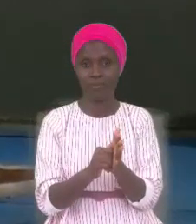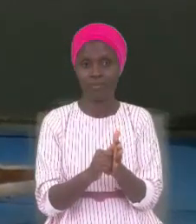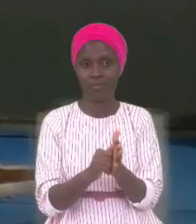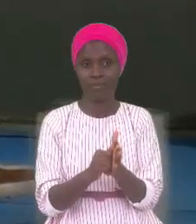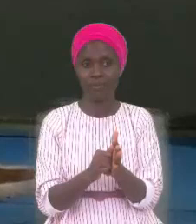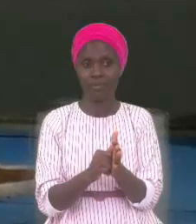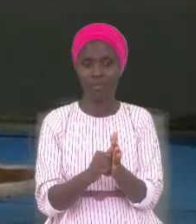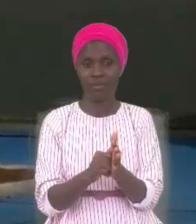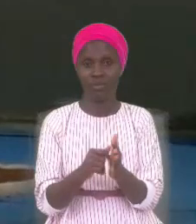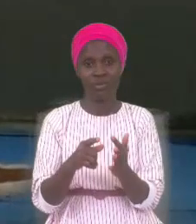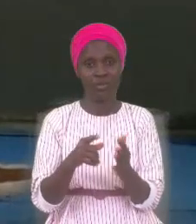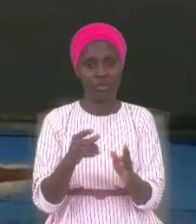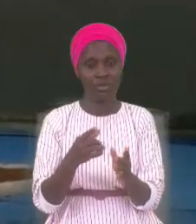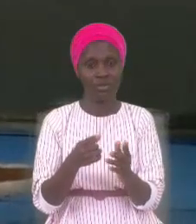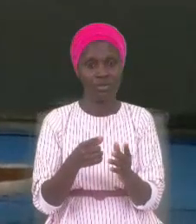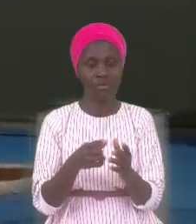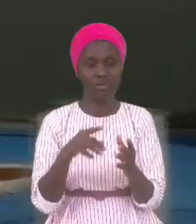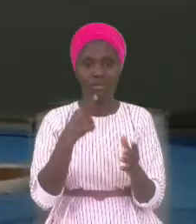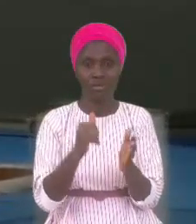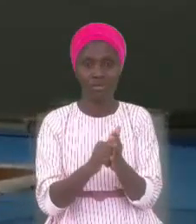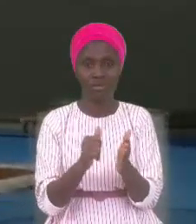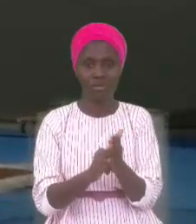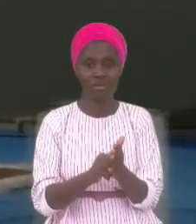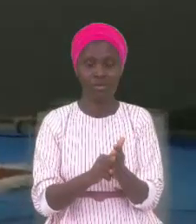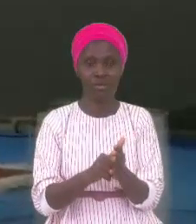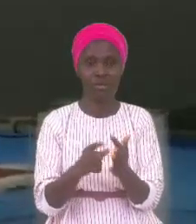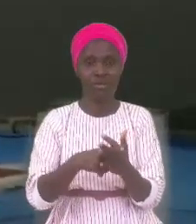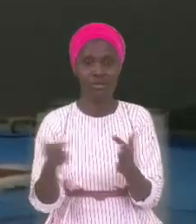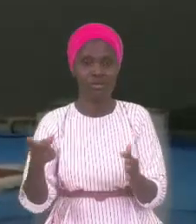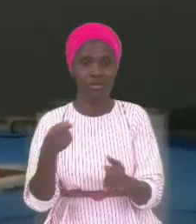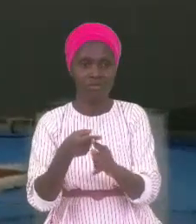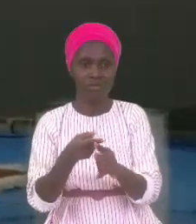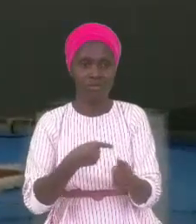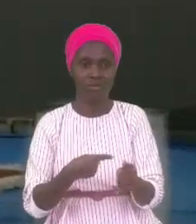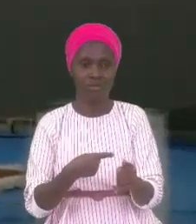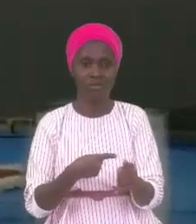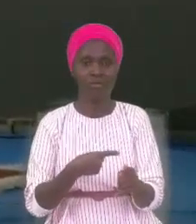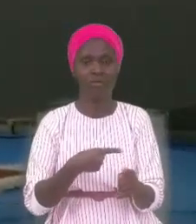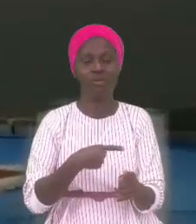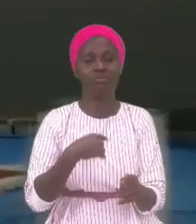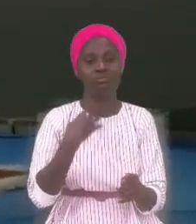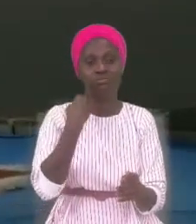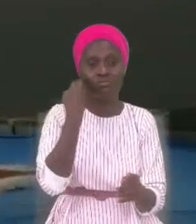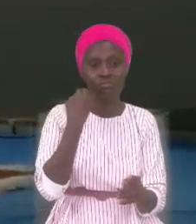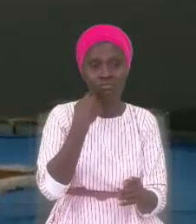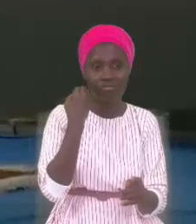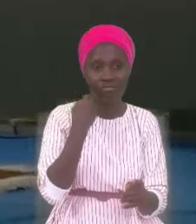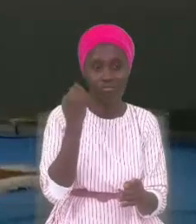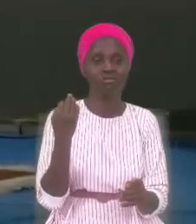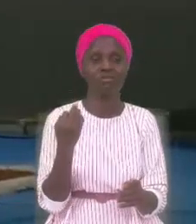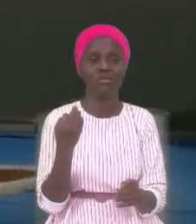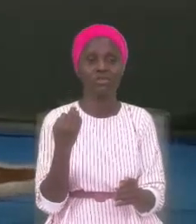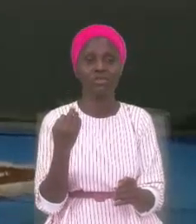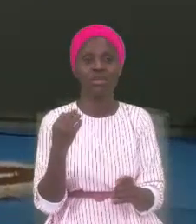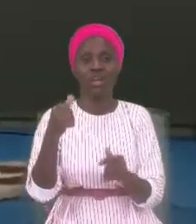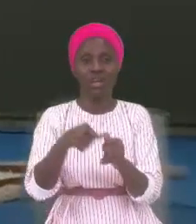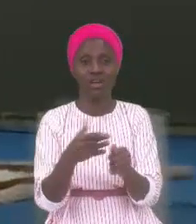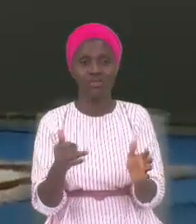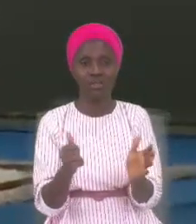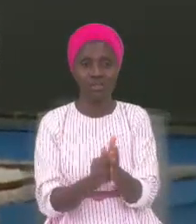fornication. Every sin that a man doeth is without outside the body, But he that